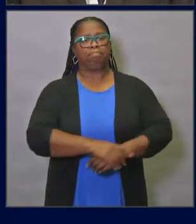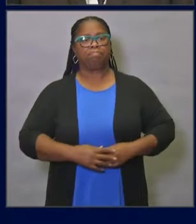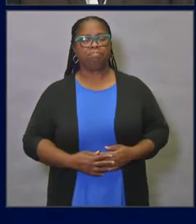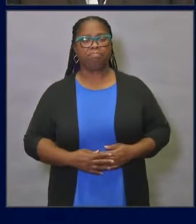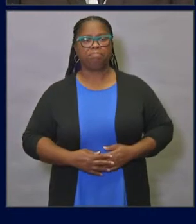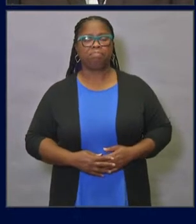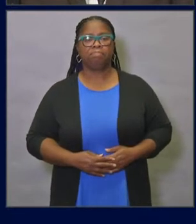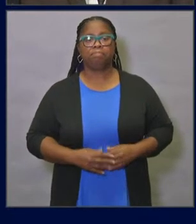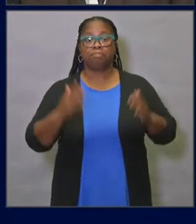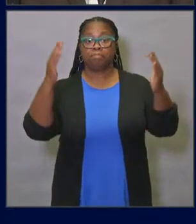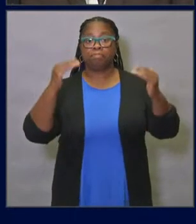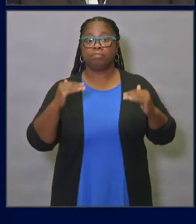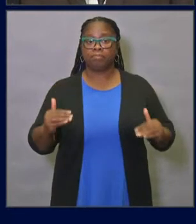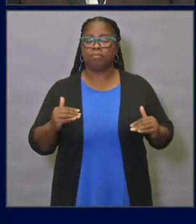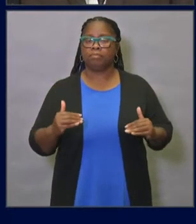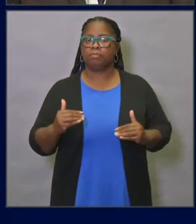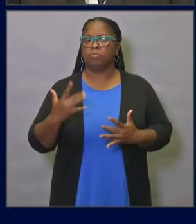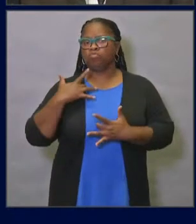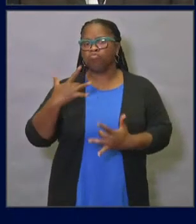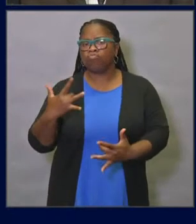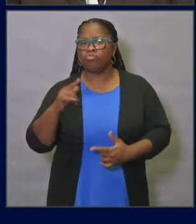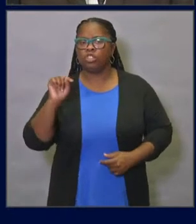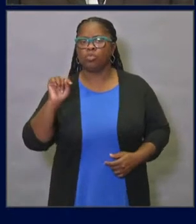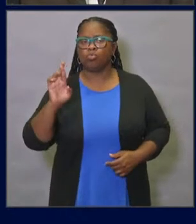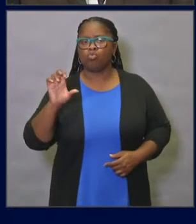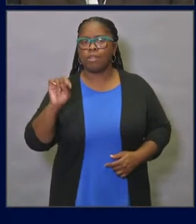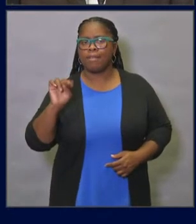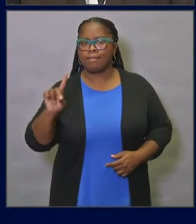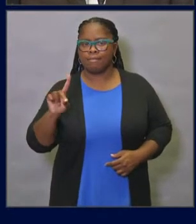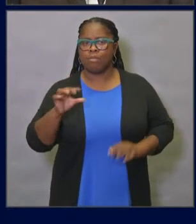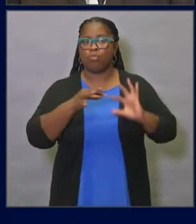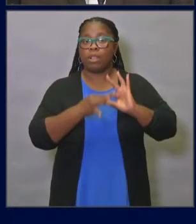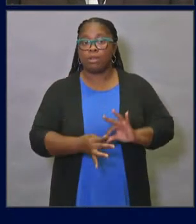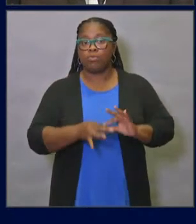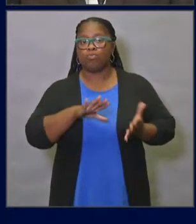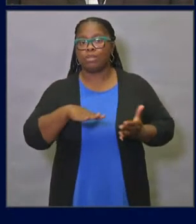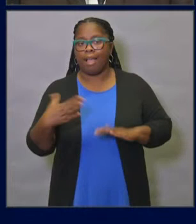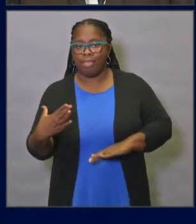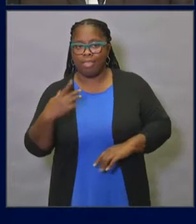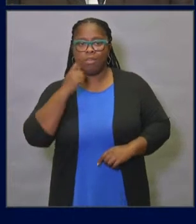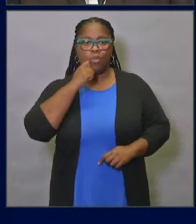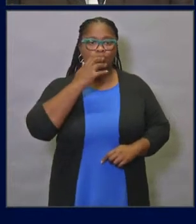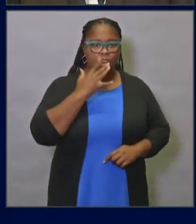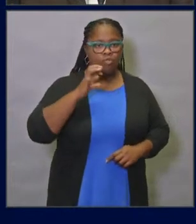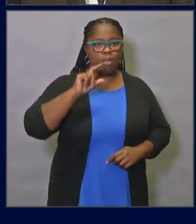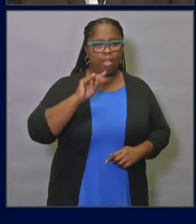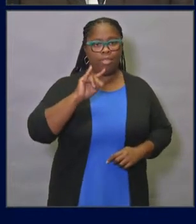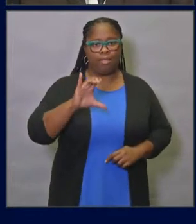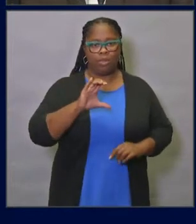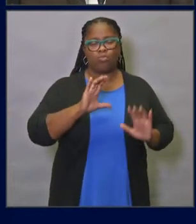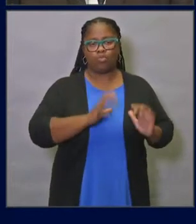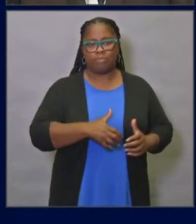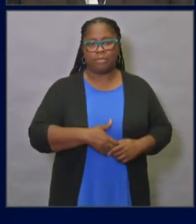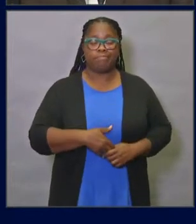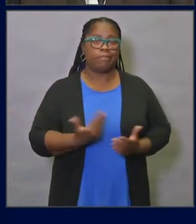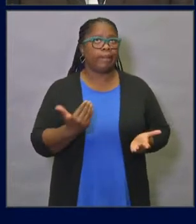This slide shows us trends as we relate to deaths in racial and ethnic groups. Again, Latino or Latinx residents, sadly, have also been